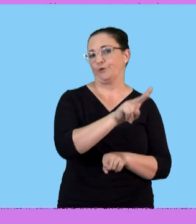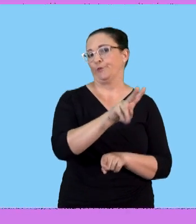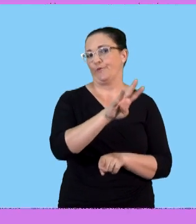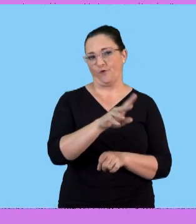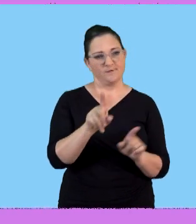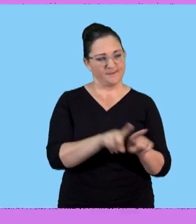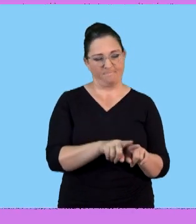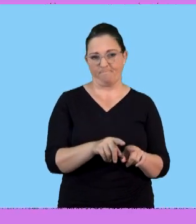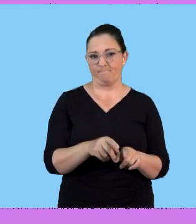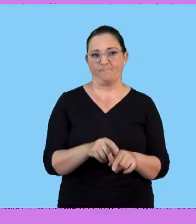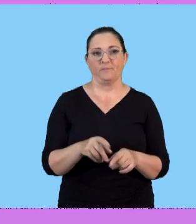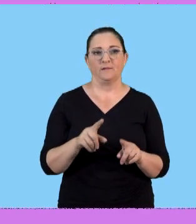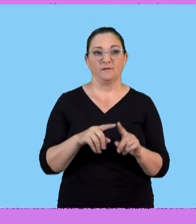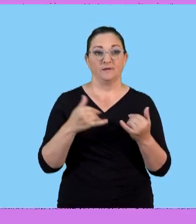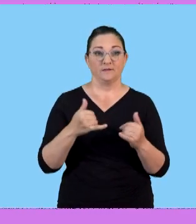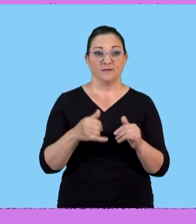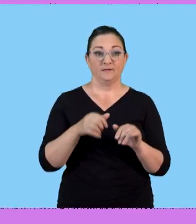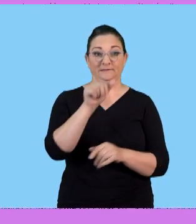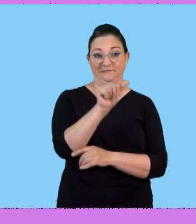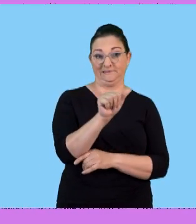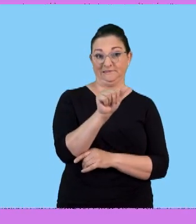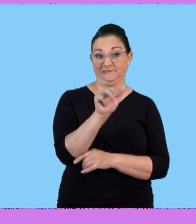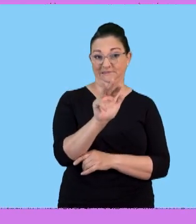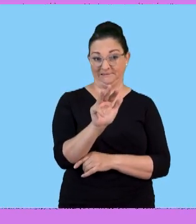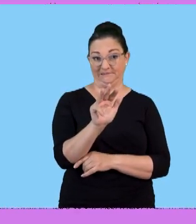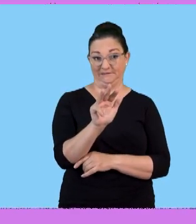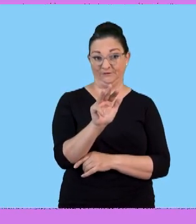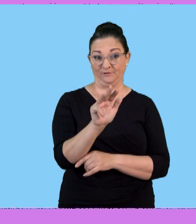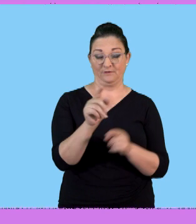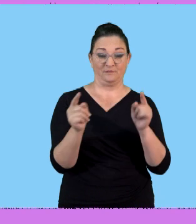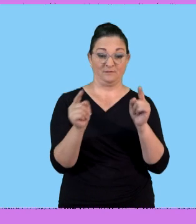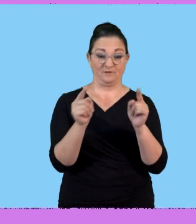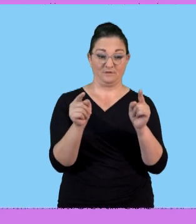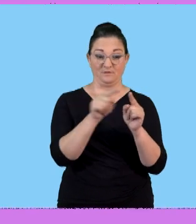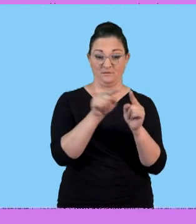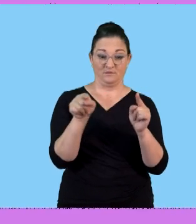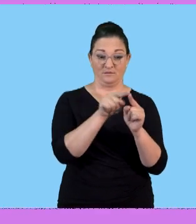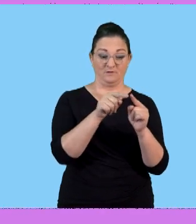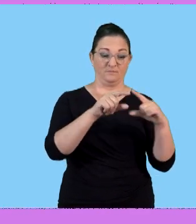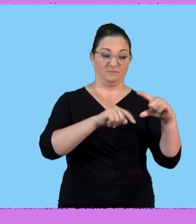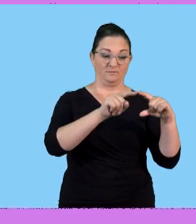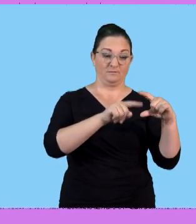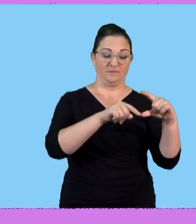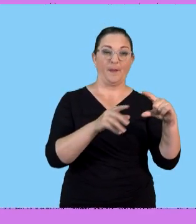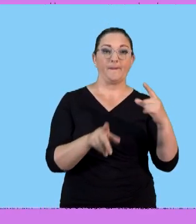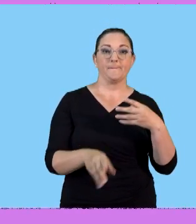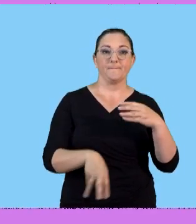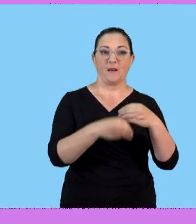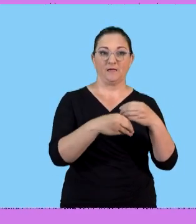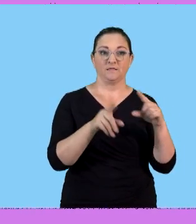124 kilometers. So therefore, I'll take my 69 kilometers, that's between East London and Kings Williamstown, plus